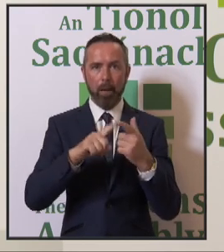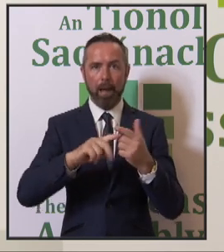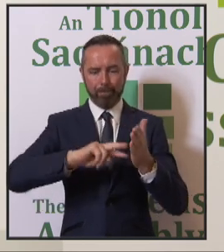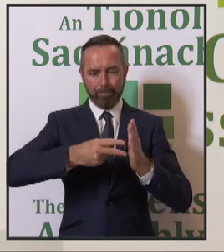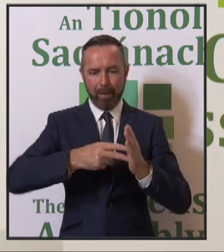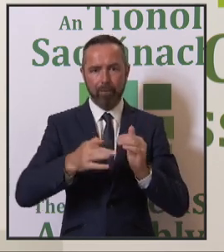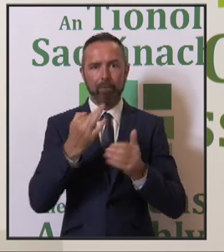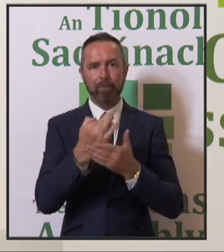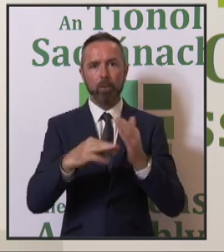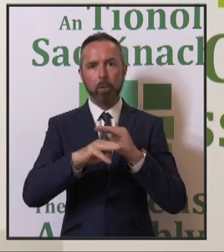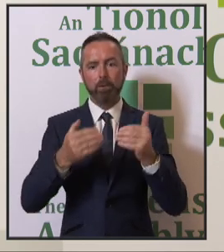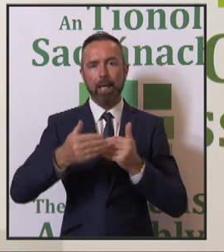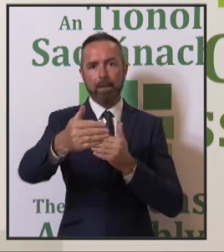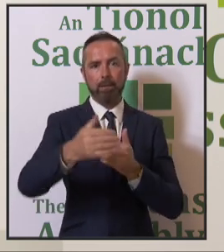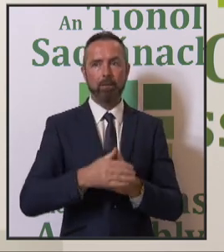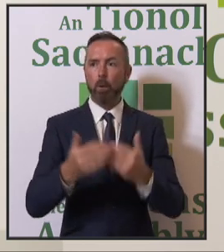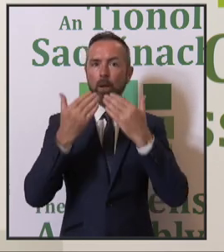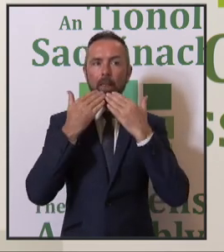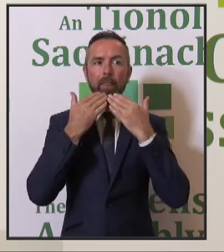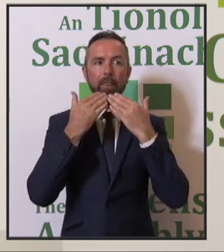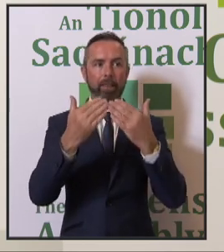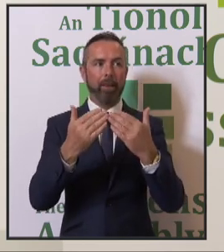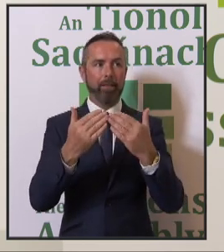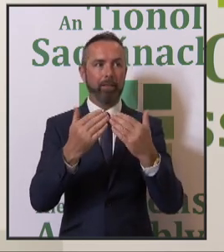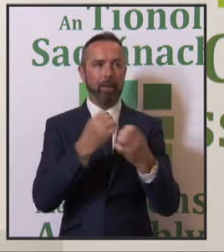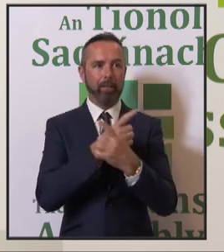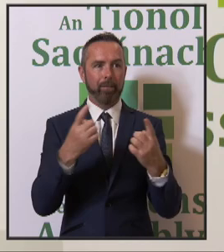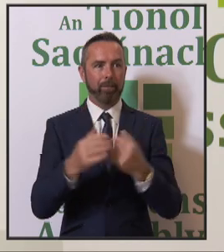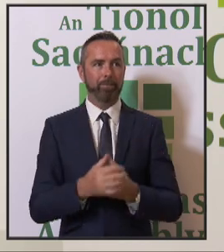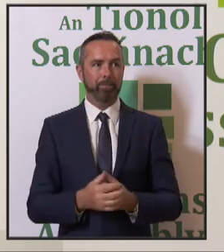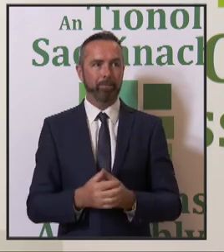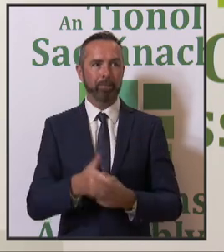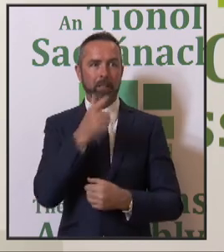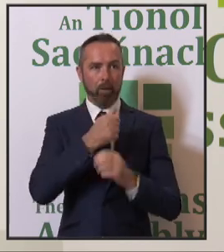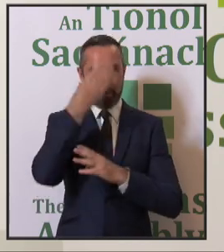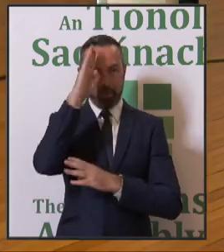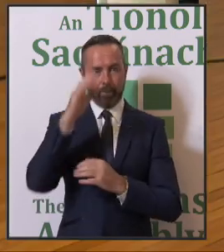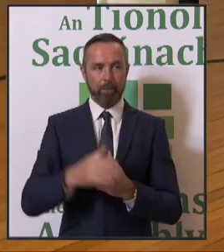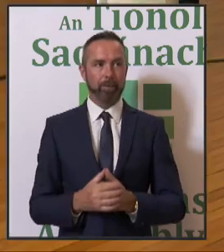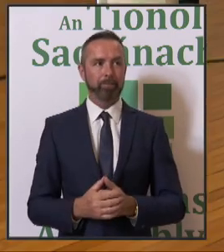months ahead. Gramil Mahagwiv, Berbogus Banach Satauki.